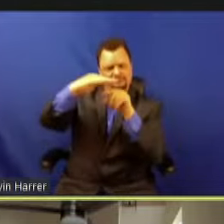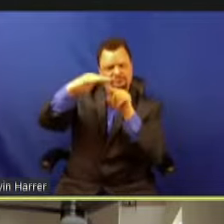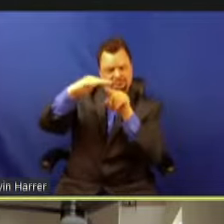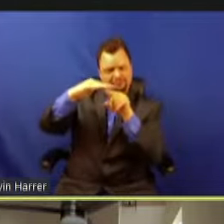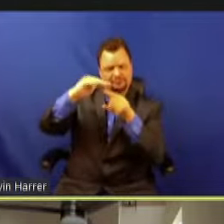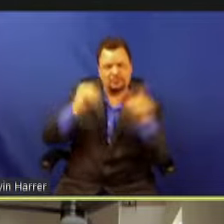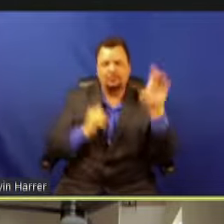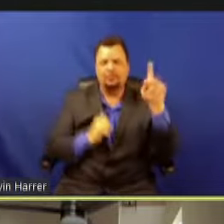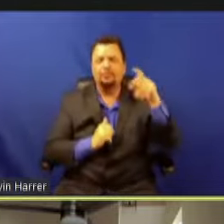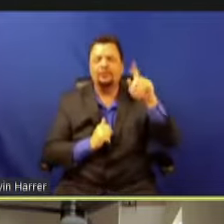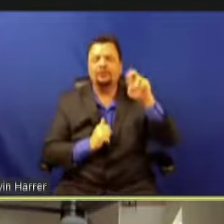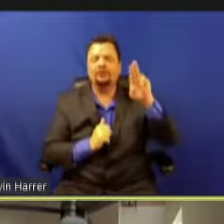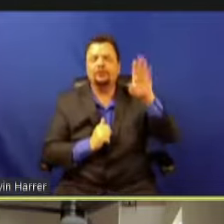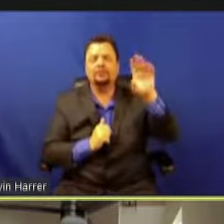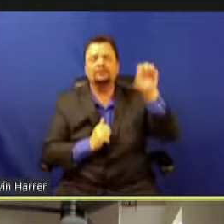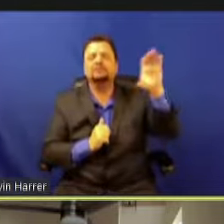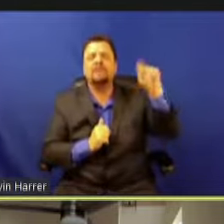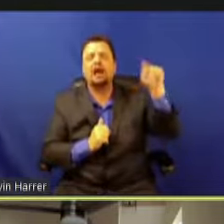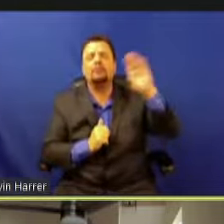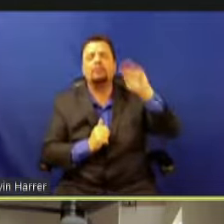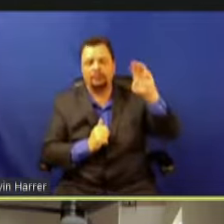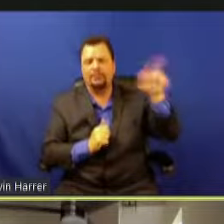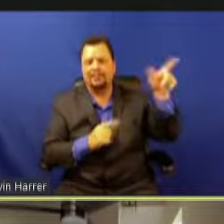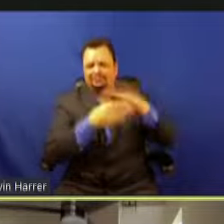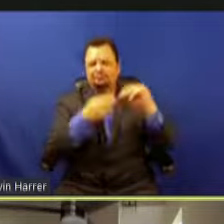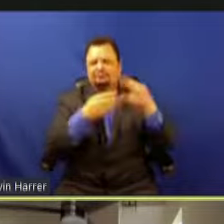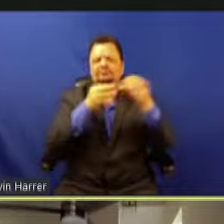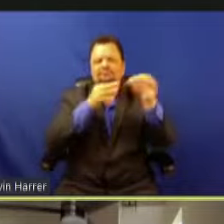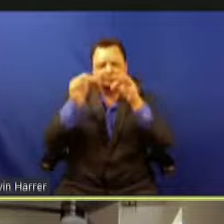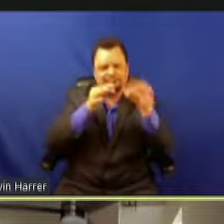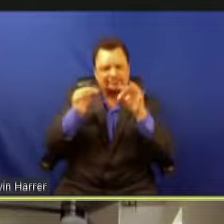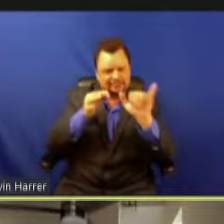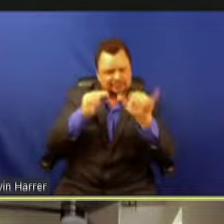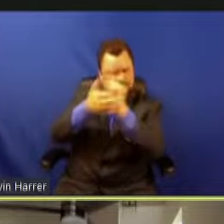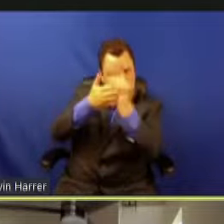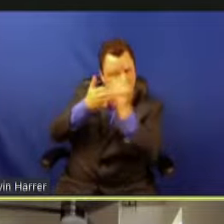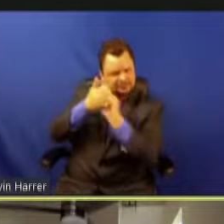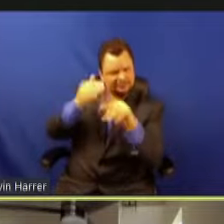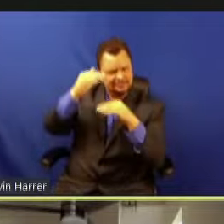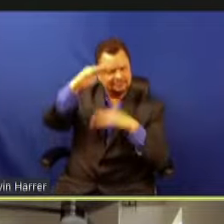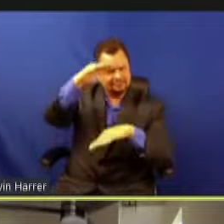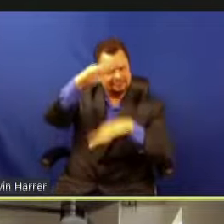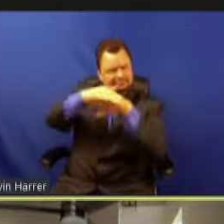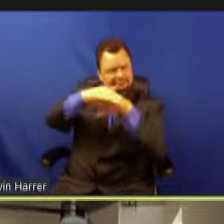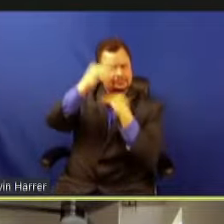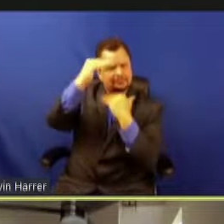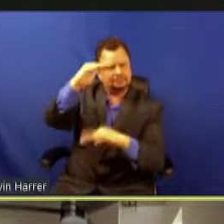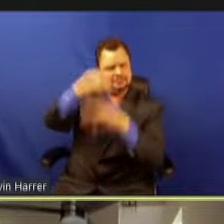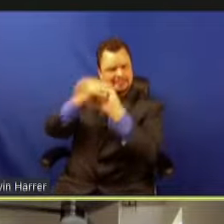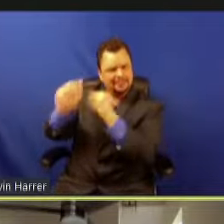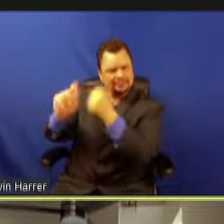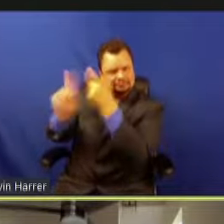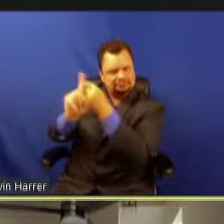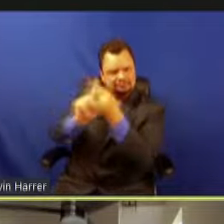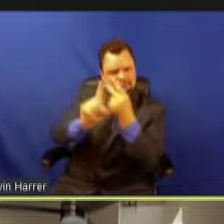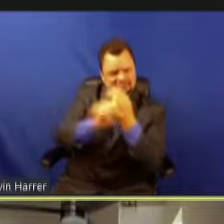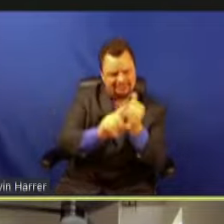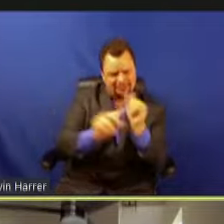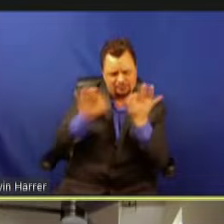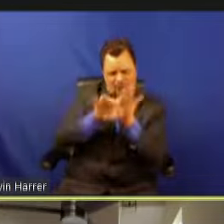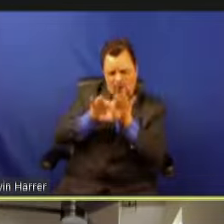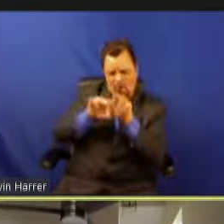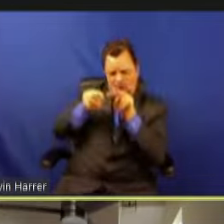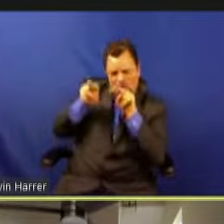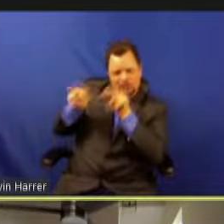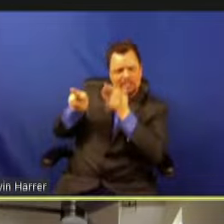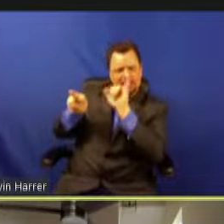weekly dose capacity that our providers can offer. And so as you can see here in this chart, anticipated booster demand